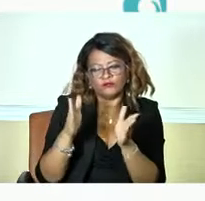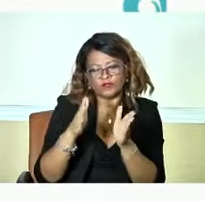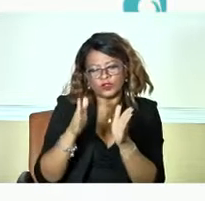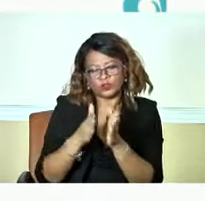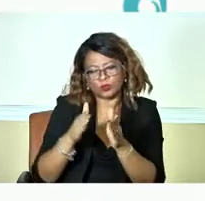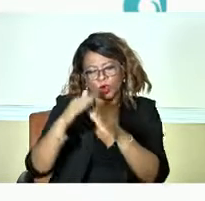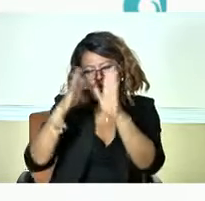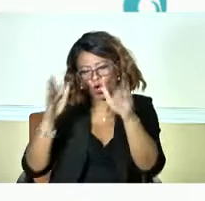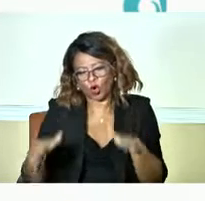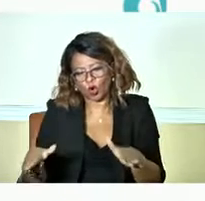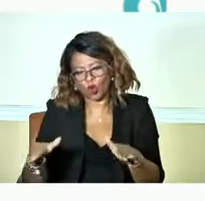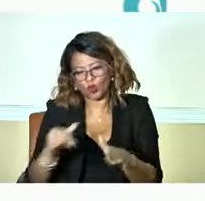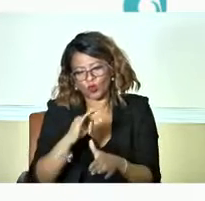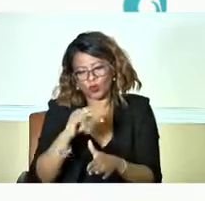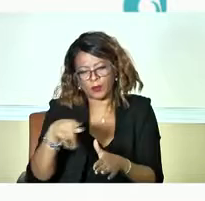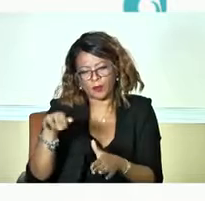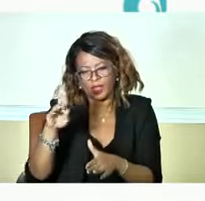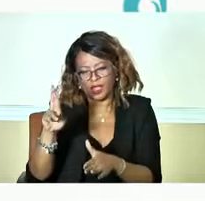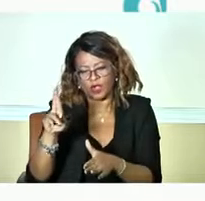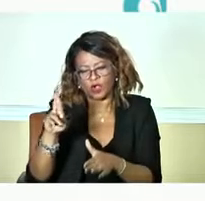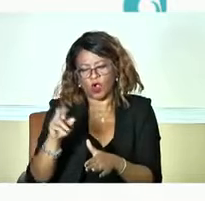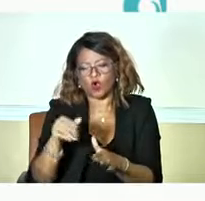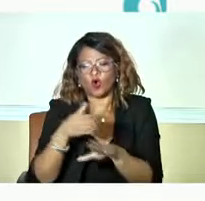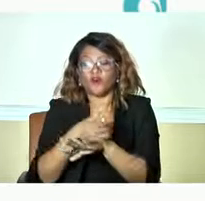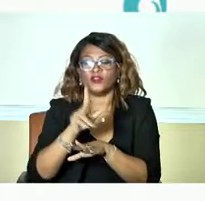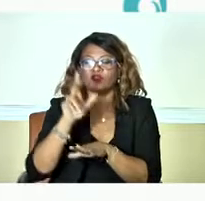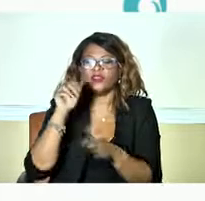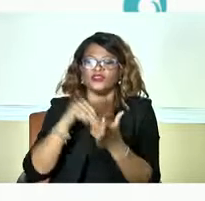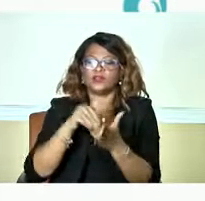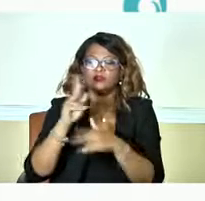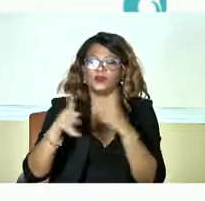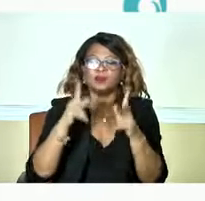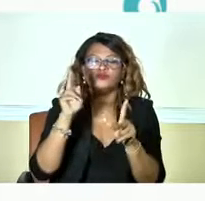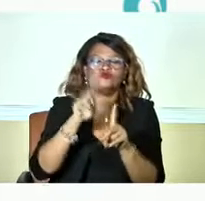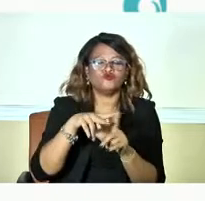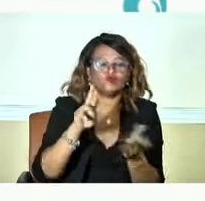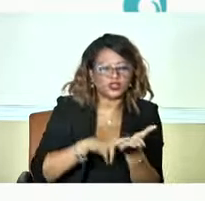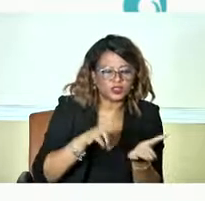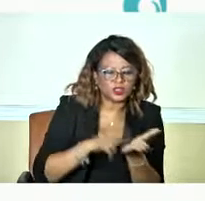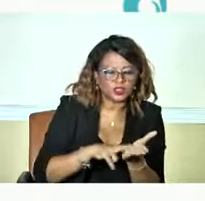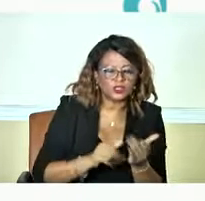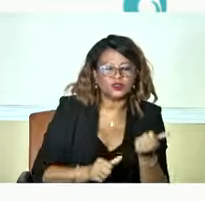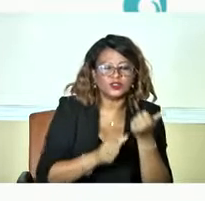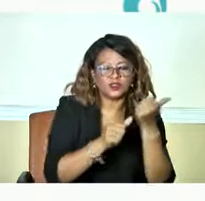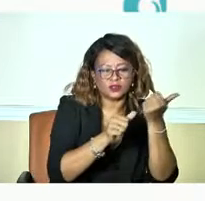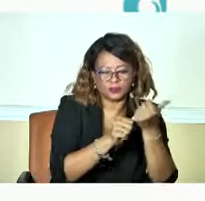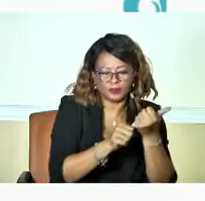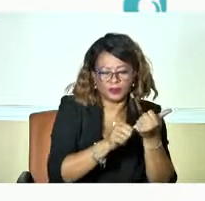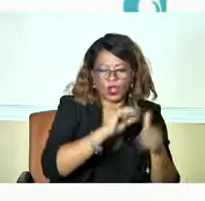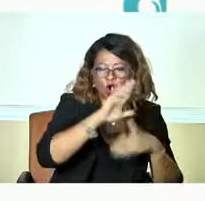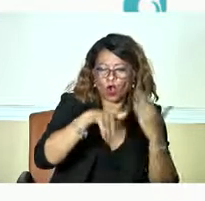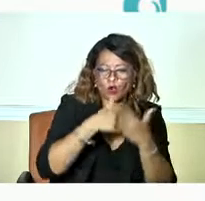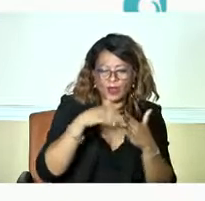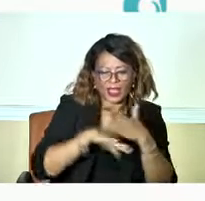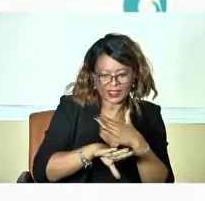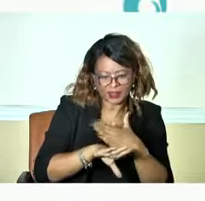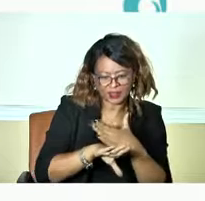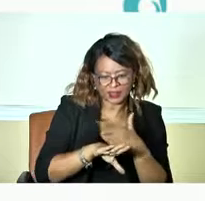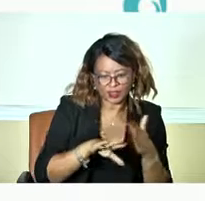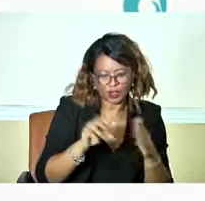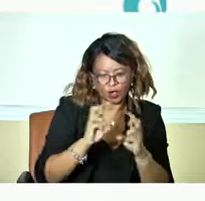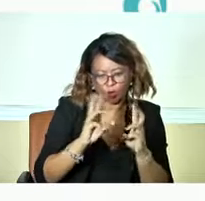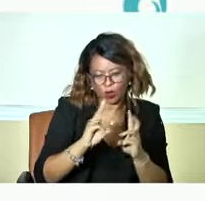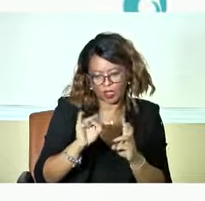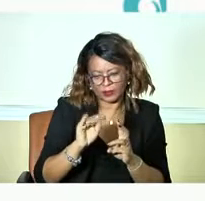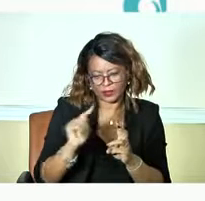repair, where over 3,000 persons have registered and receive assistance, all by accessing their